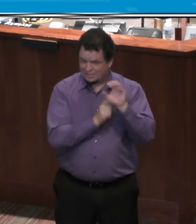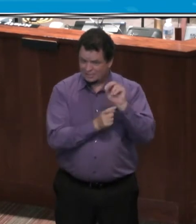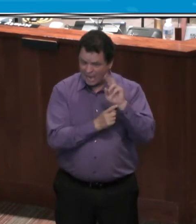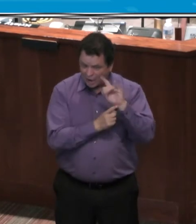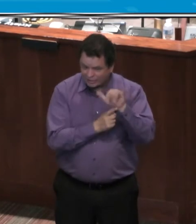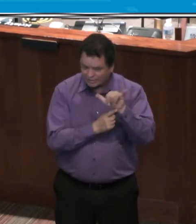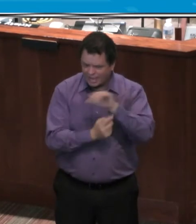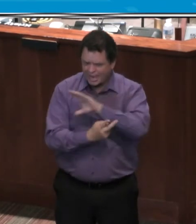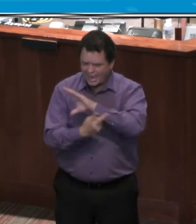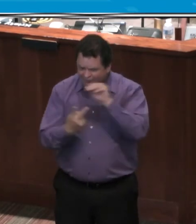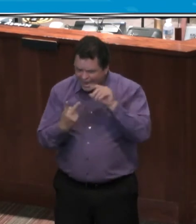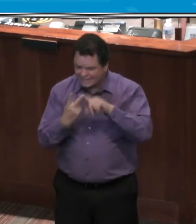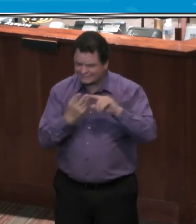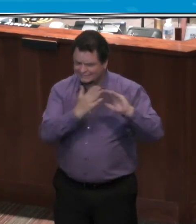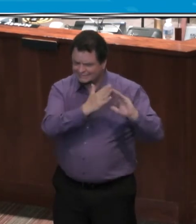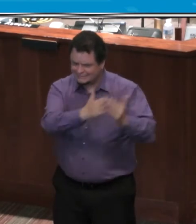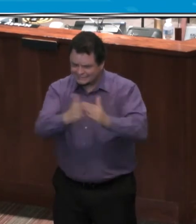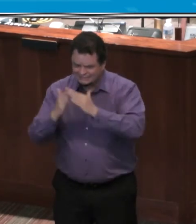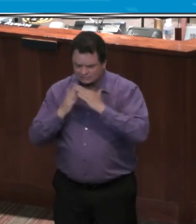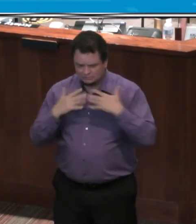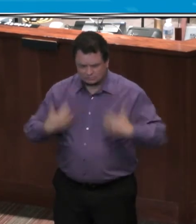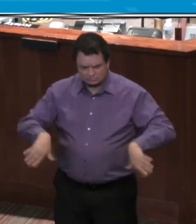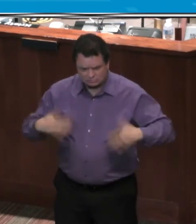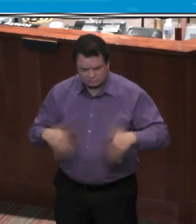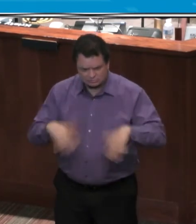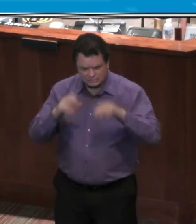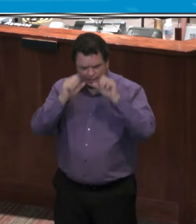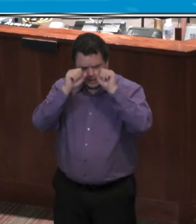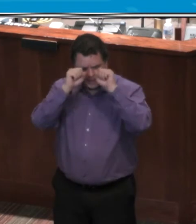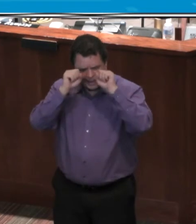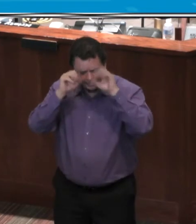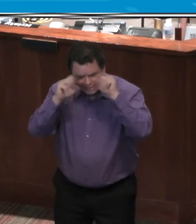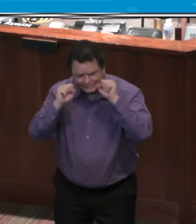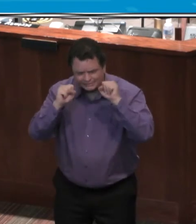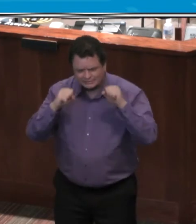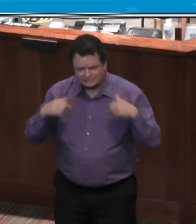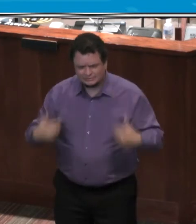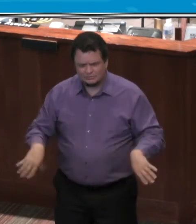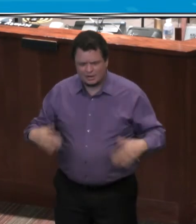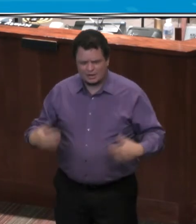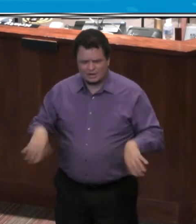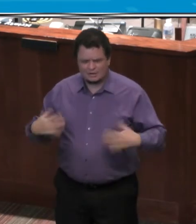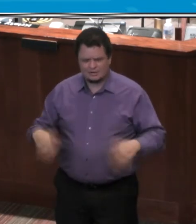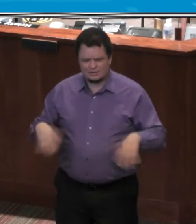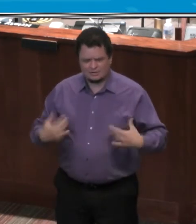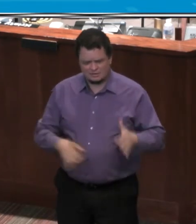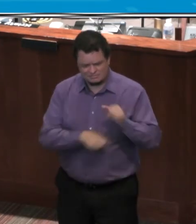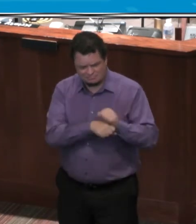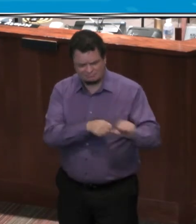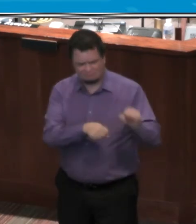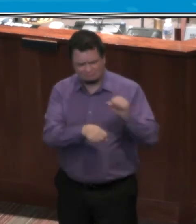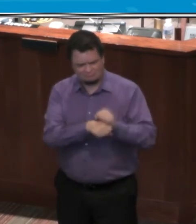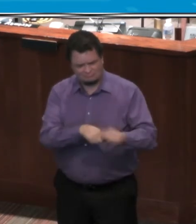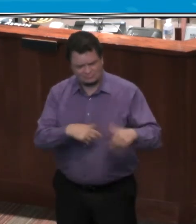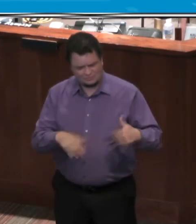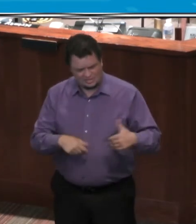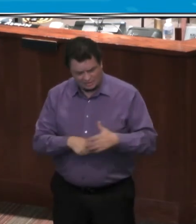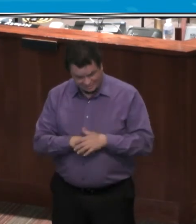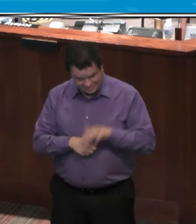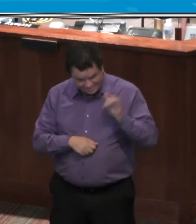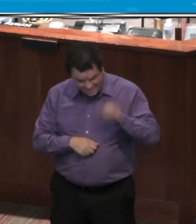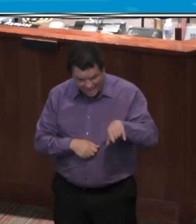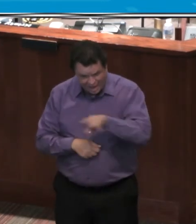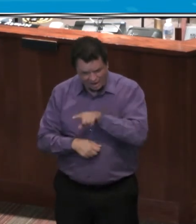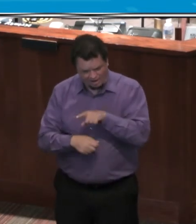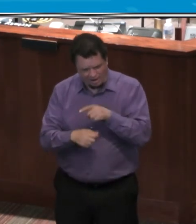created, RISE Southeast comes out a lot, I know, during the Board of Health, but also in our city conversations here